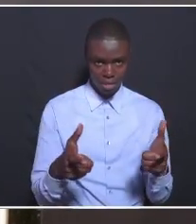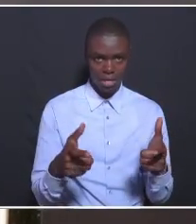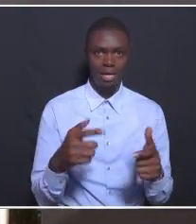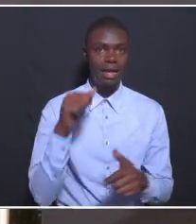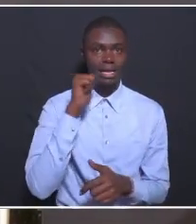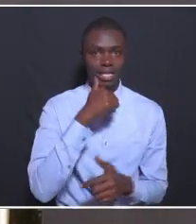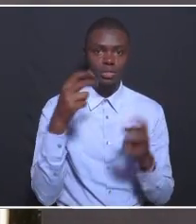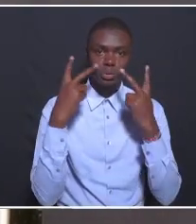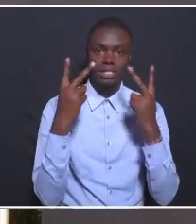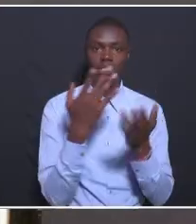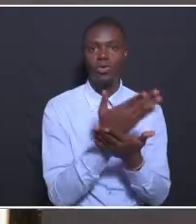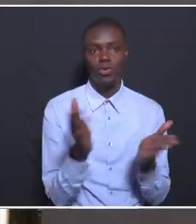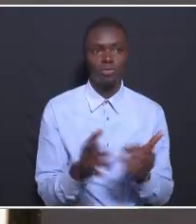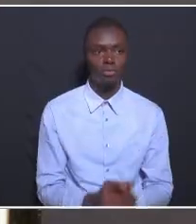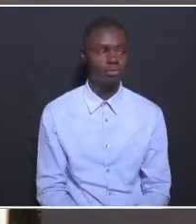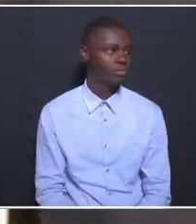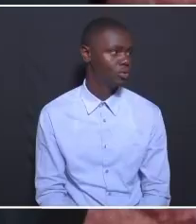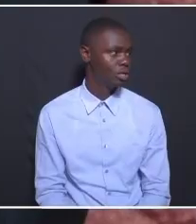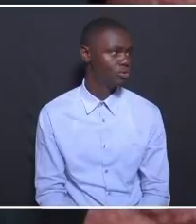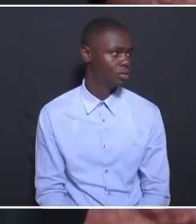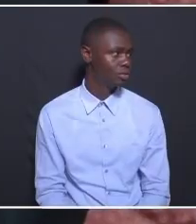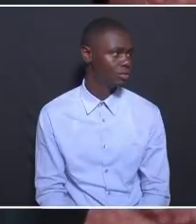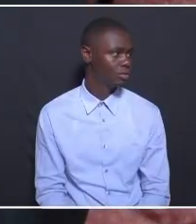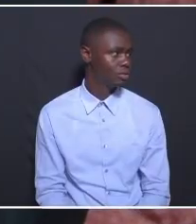see everyone here.